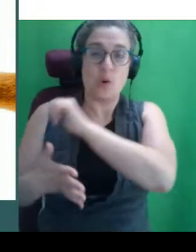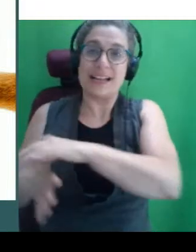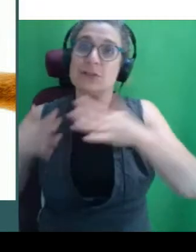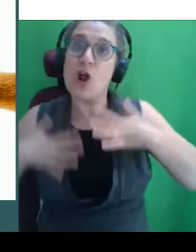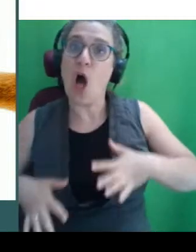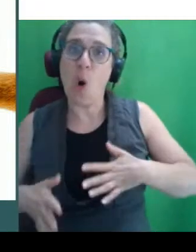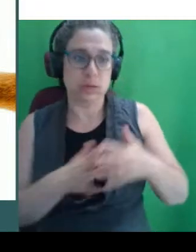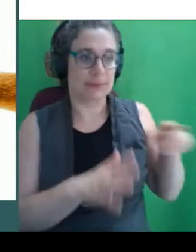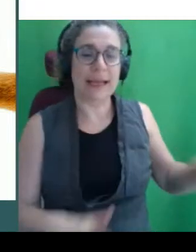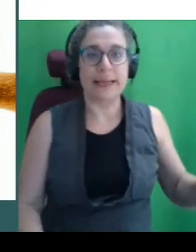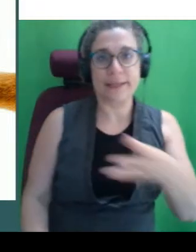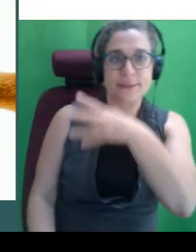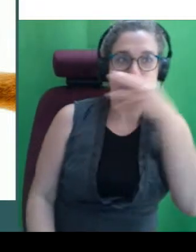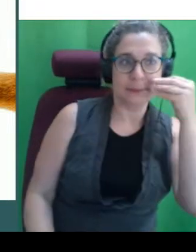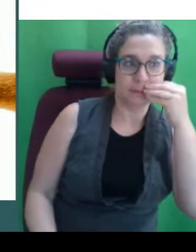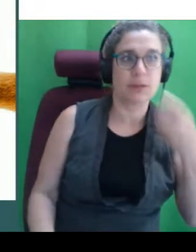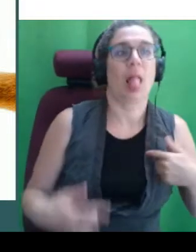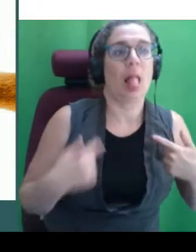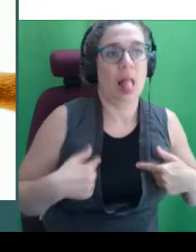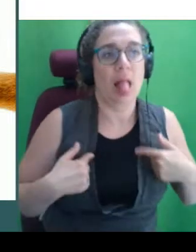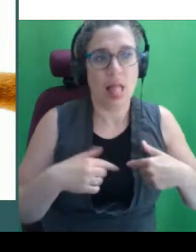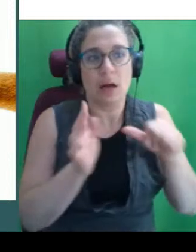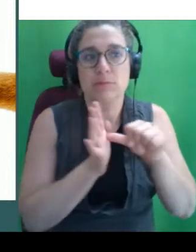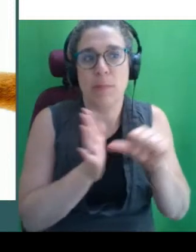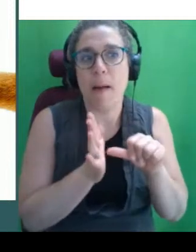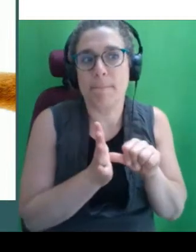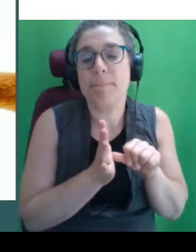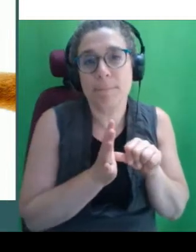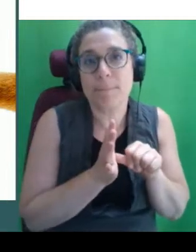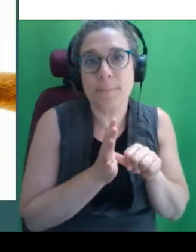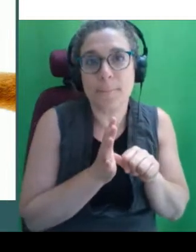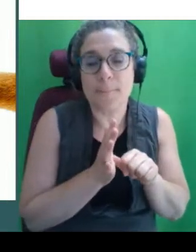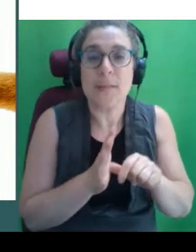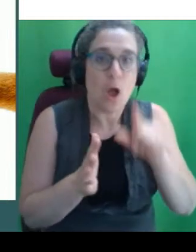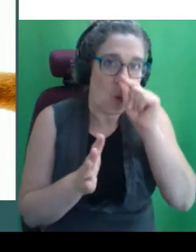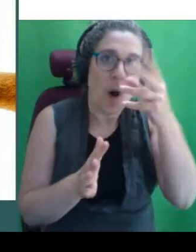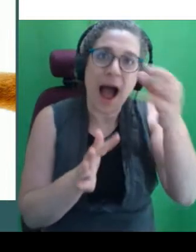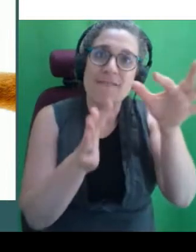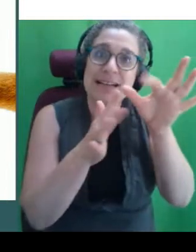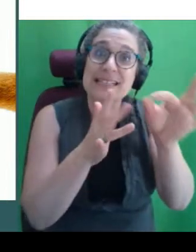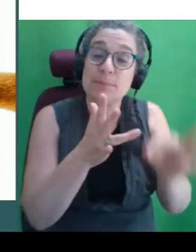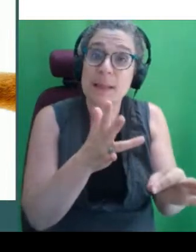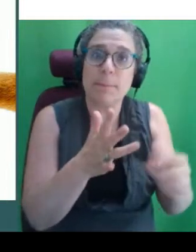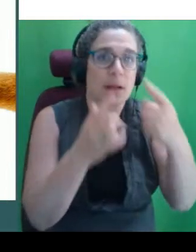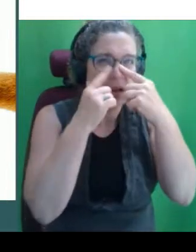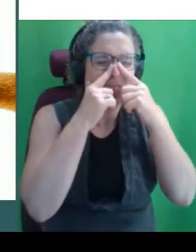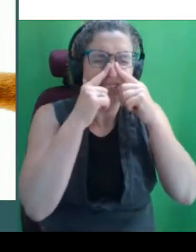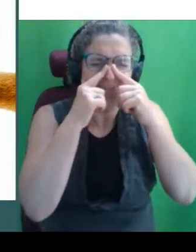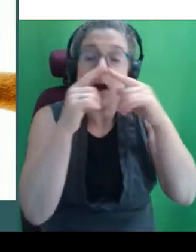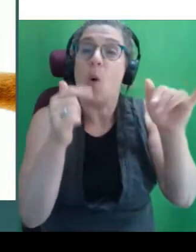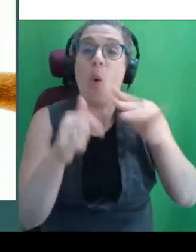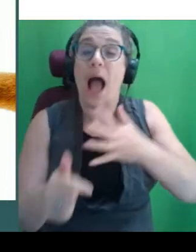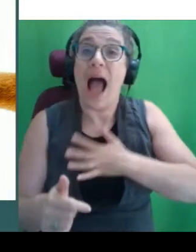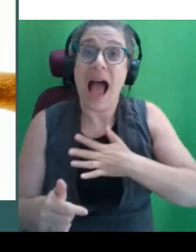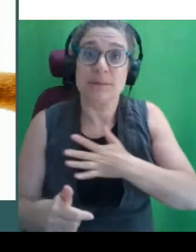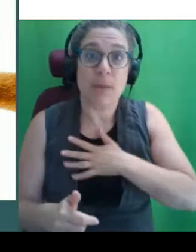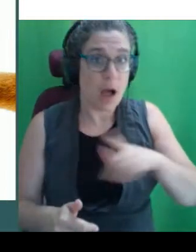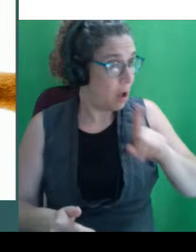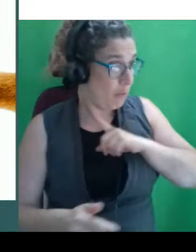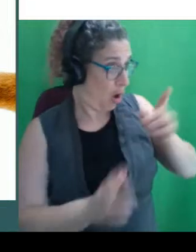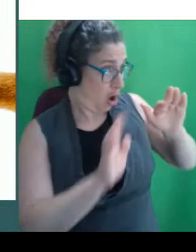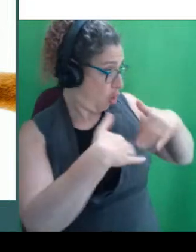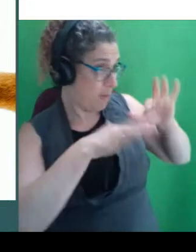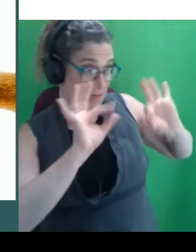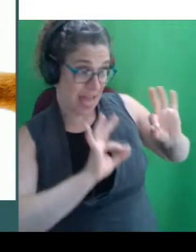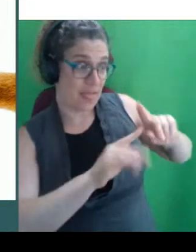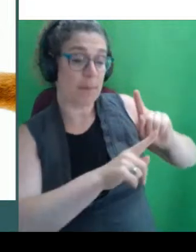have some symptoms of allergic rhinitis or asthma when they're in close contact with